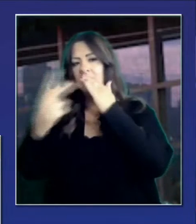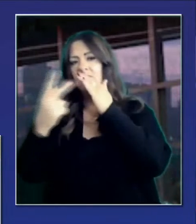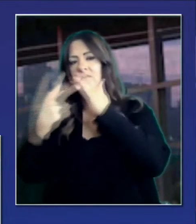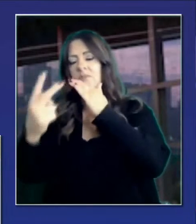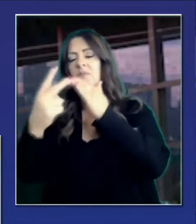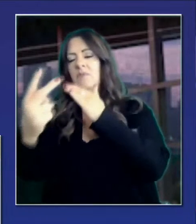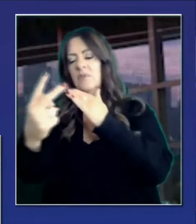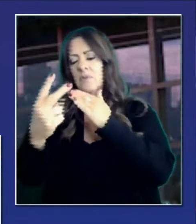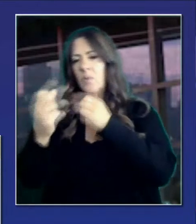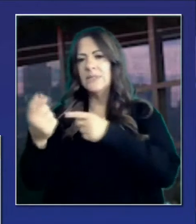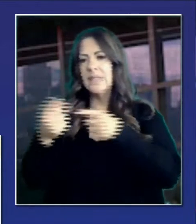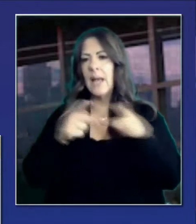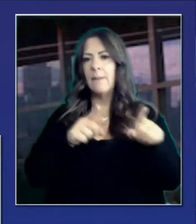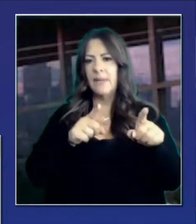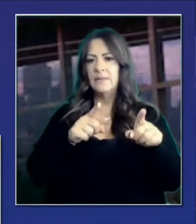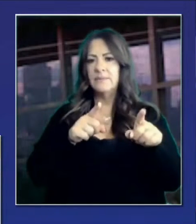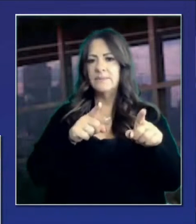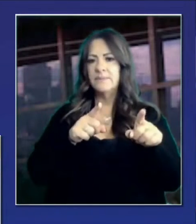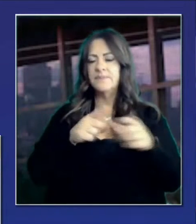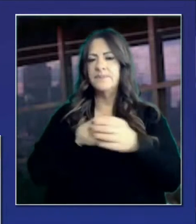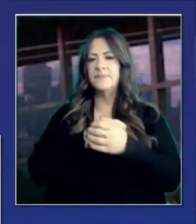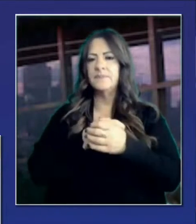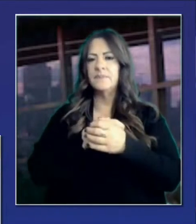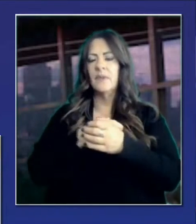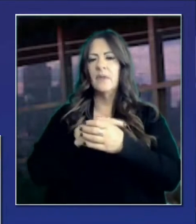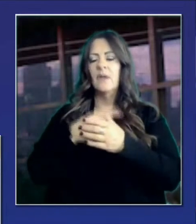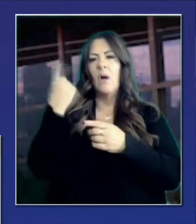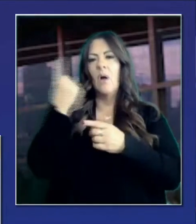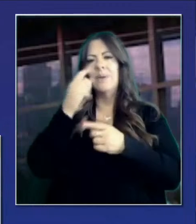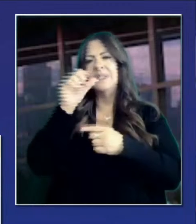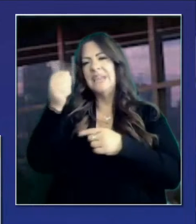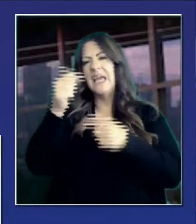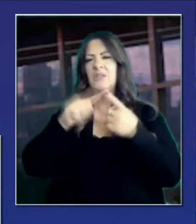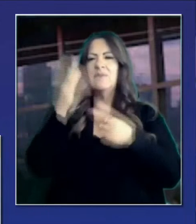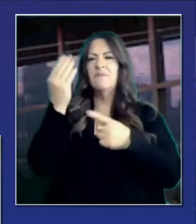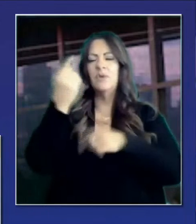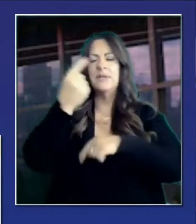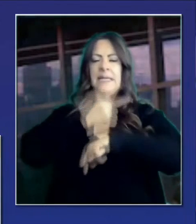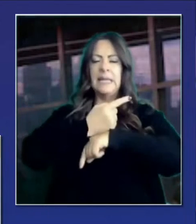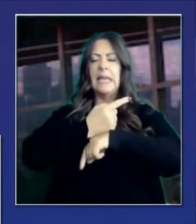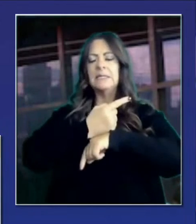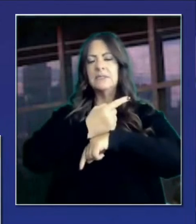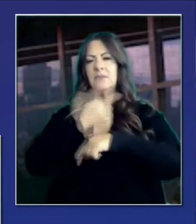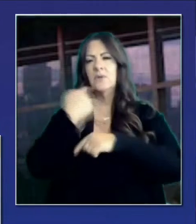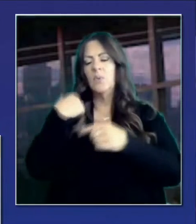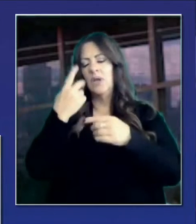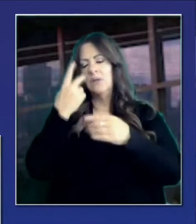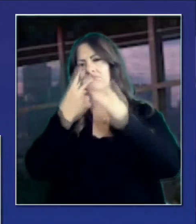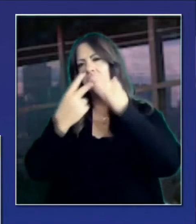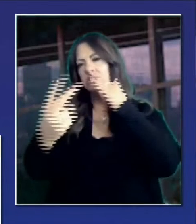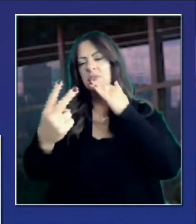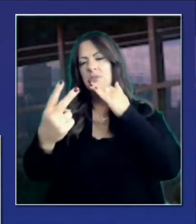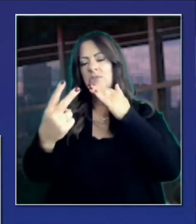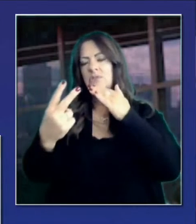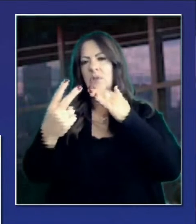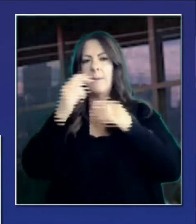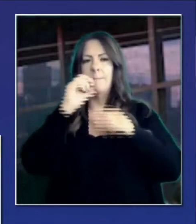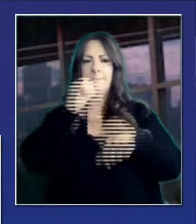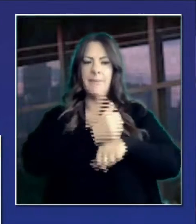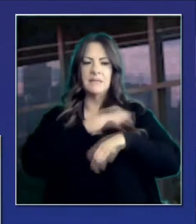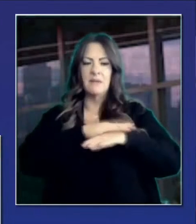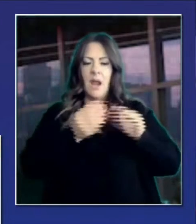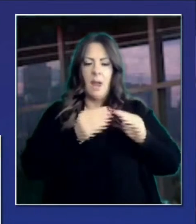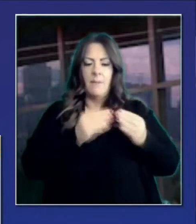been witnessing over the past 10 to 14 days that give us the confidence today around what those hospital projections would